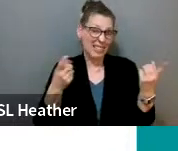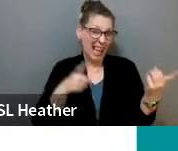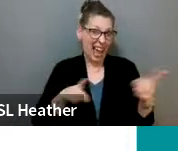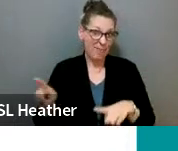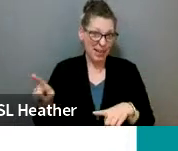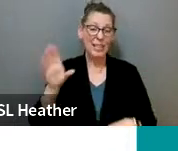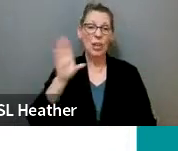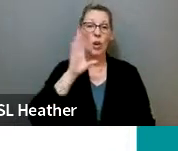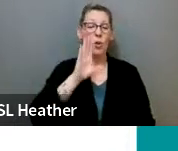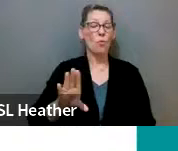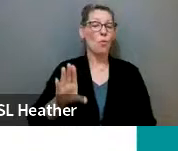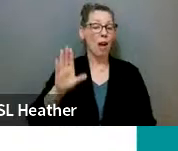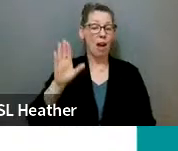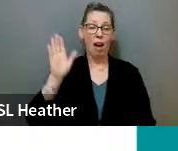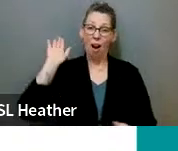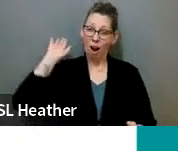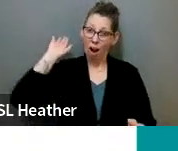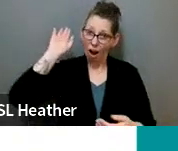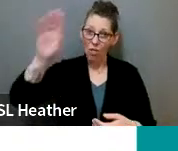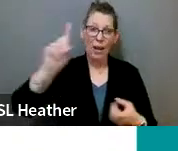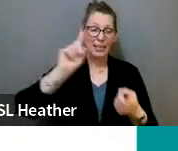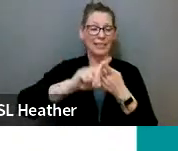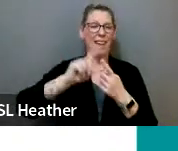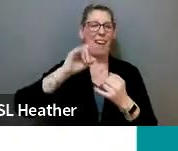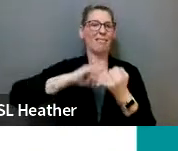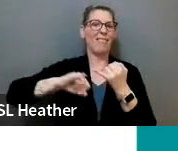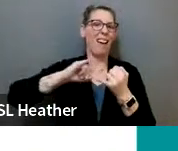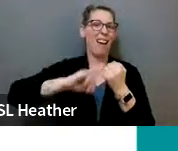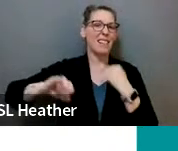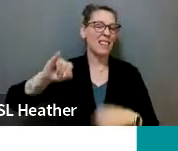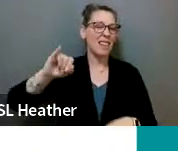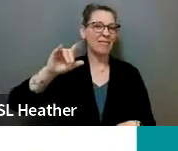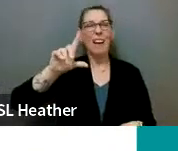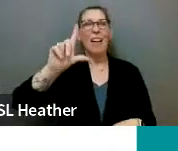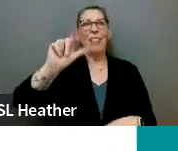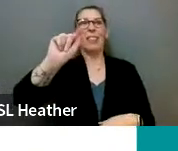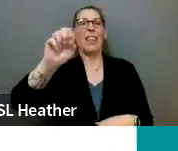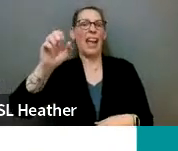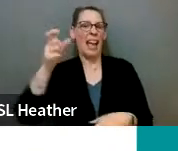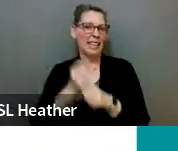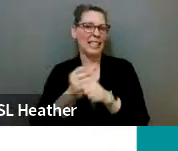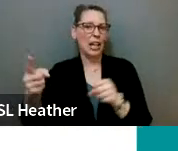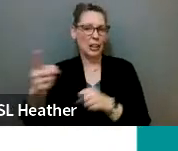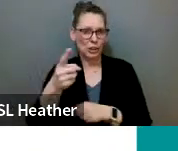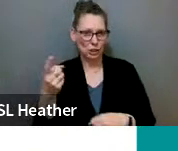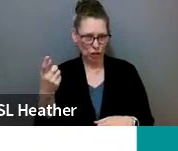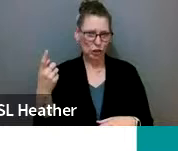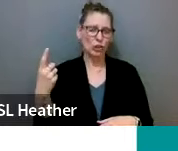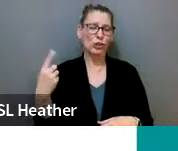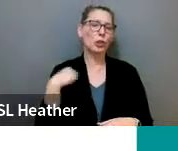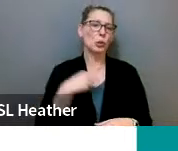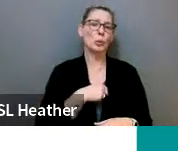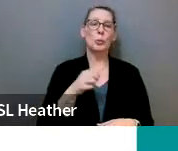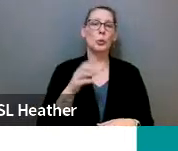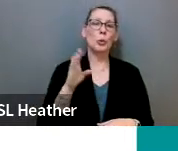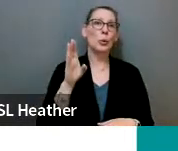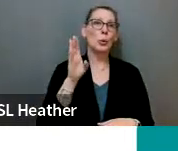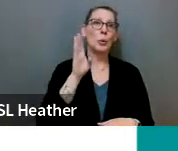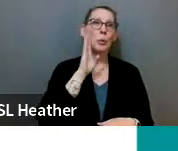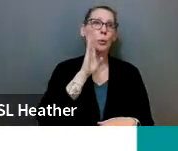go all the way through until late next year. So we have quite a few steps ahead of us before we actually get